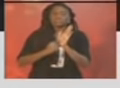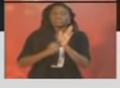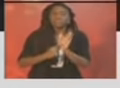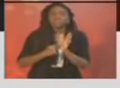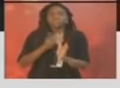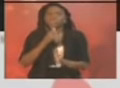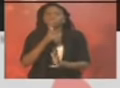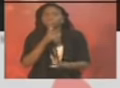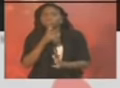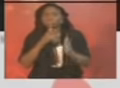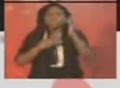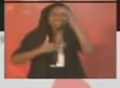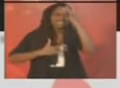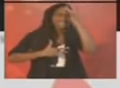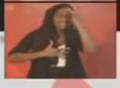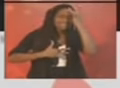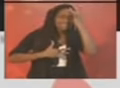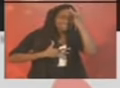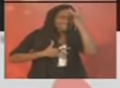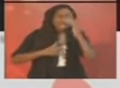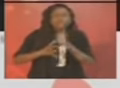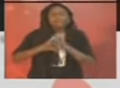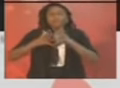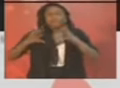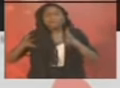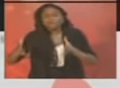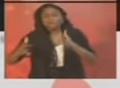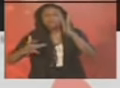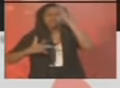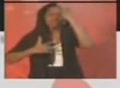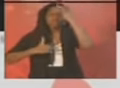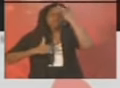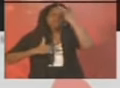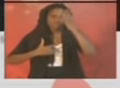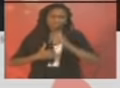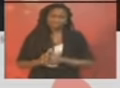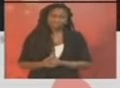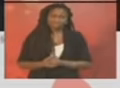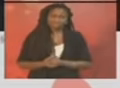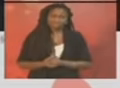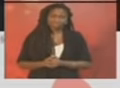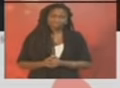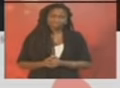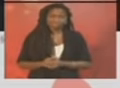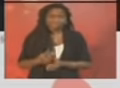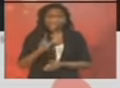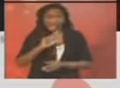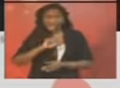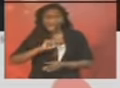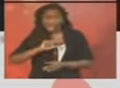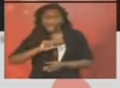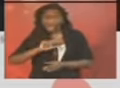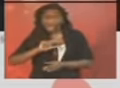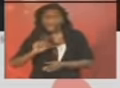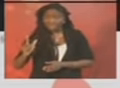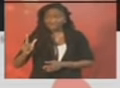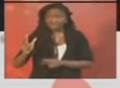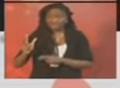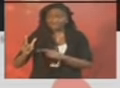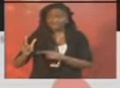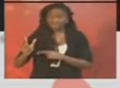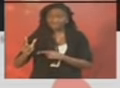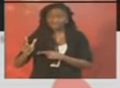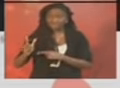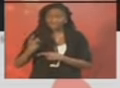graph, and we have shown this for a little bit of time now, we see on the left-hand side, this is the endemic